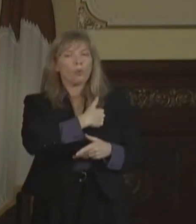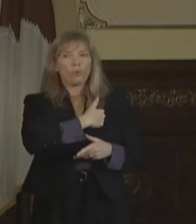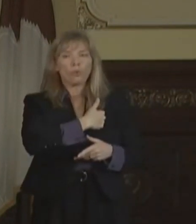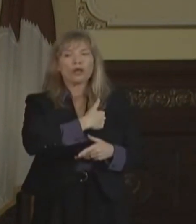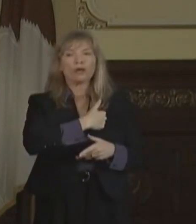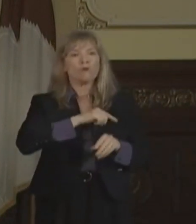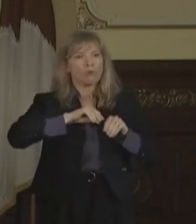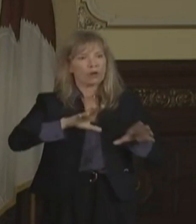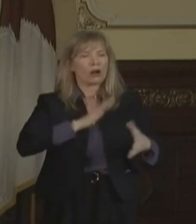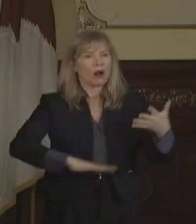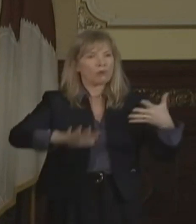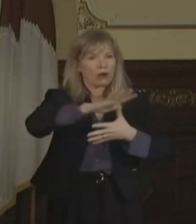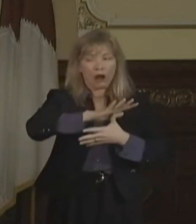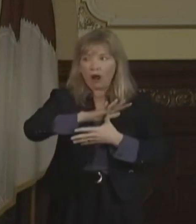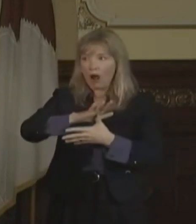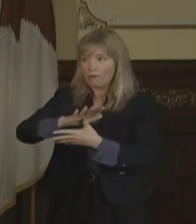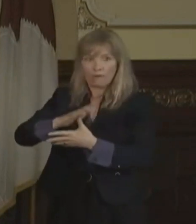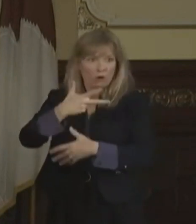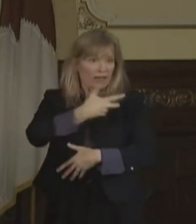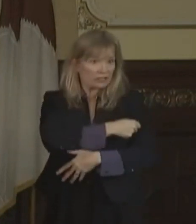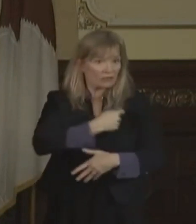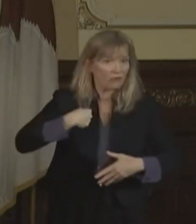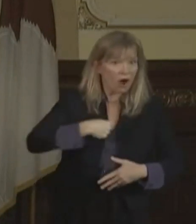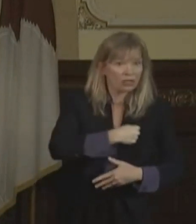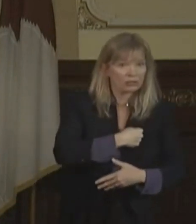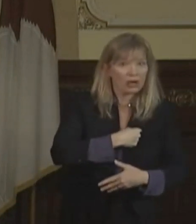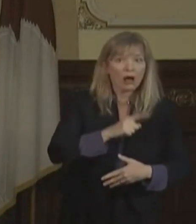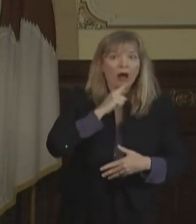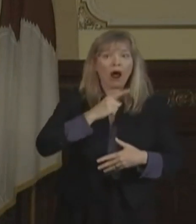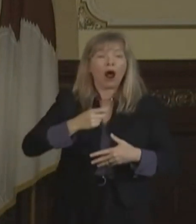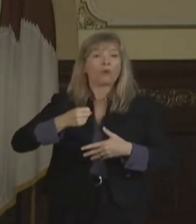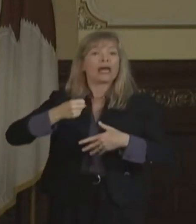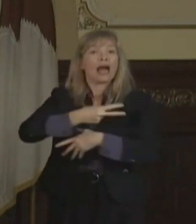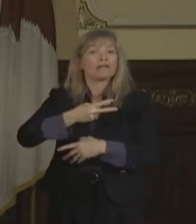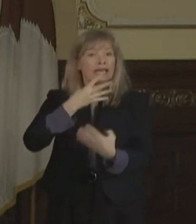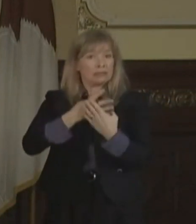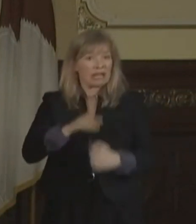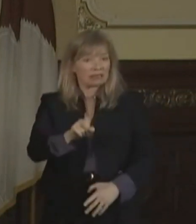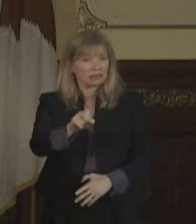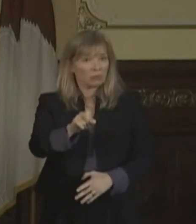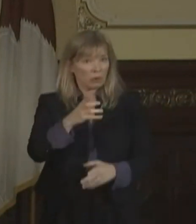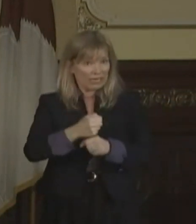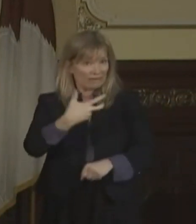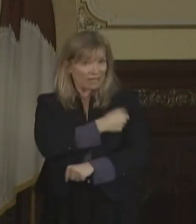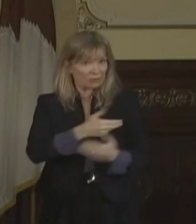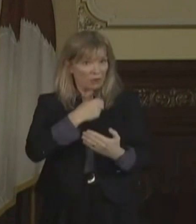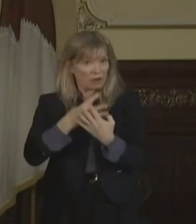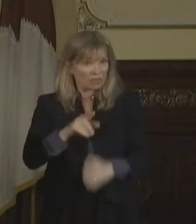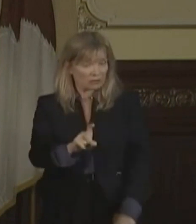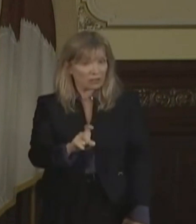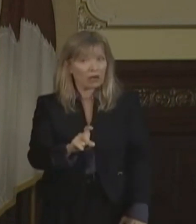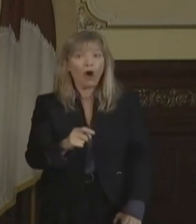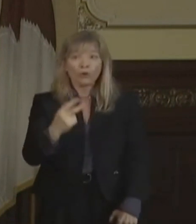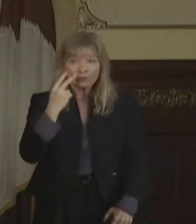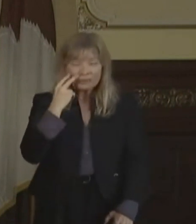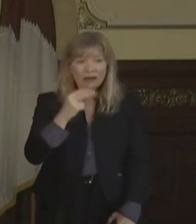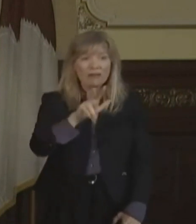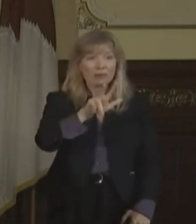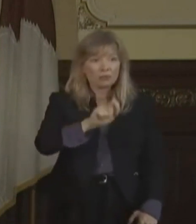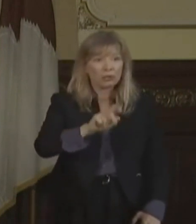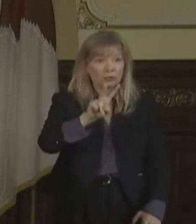our prioritization is for 1B. I'm sorry? Are we going to have inmates? Well, as you've seen, we've got 3.2